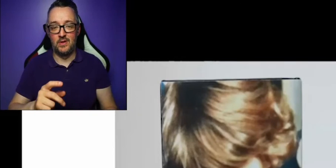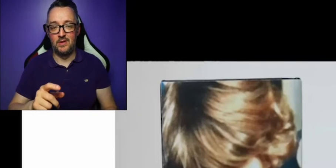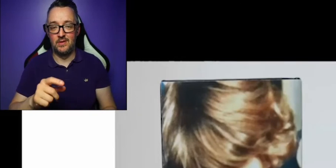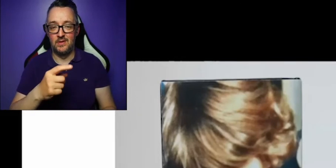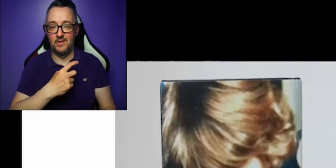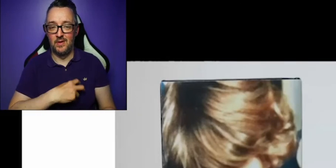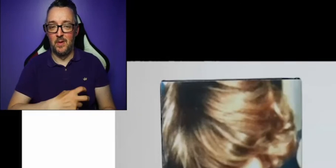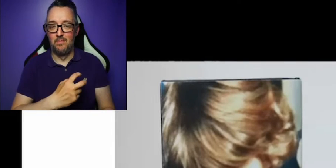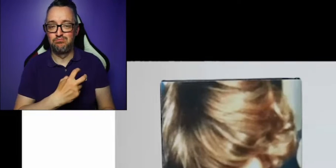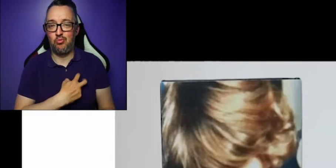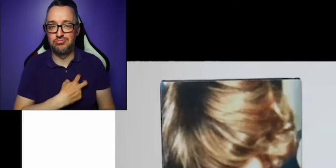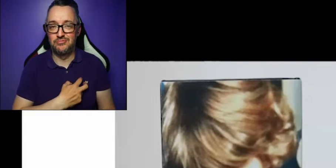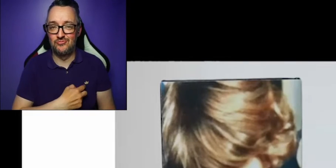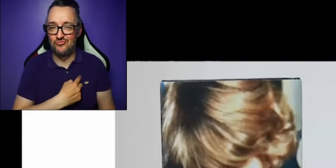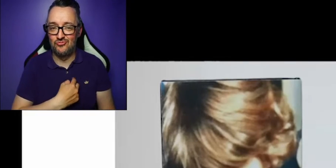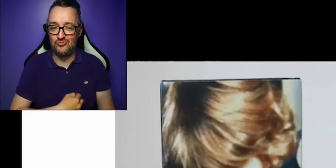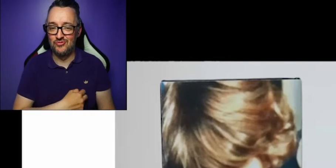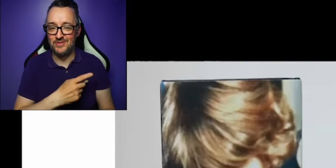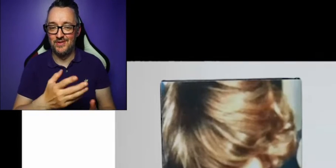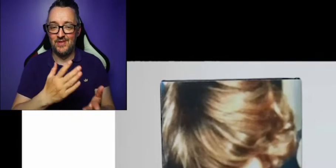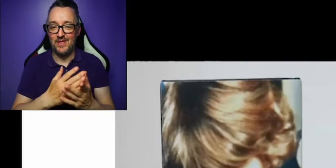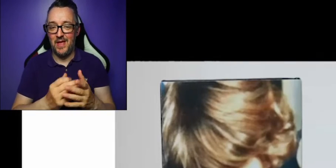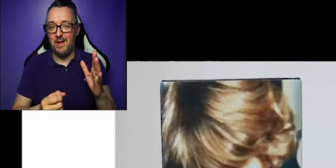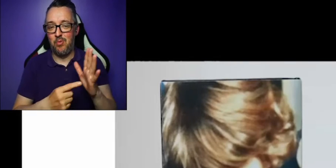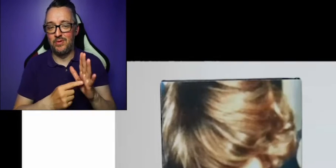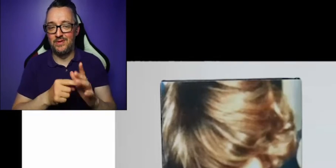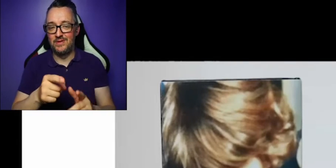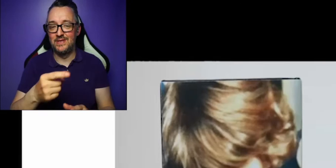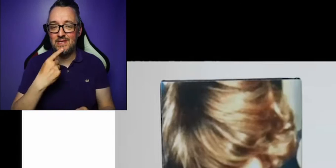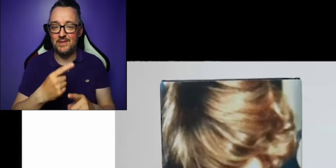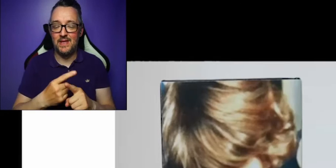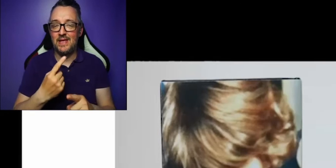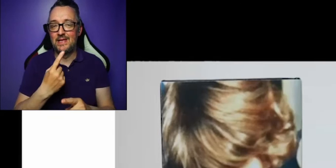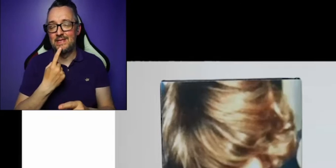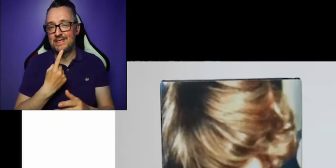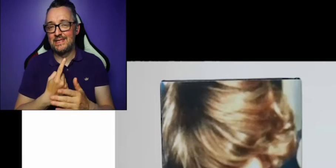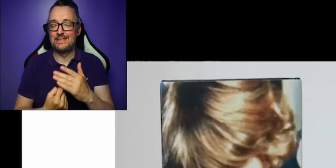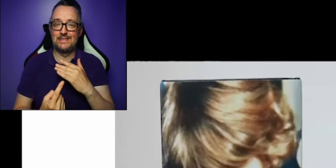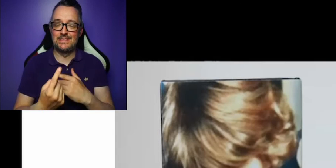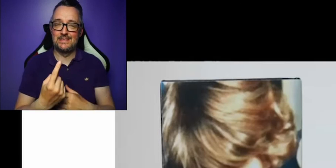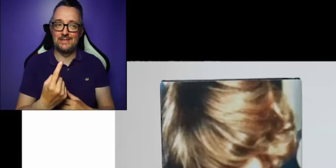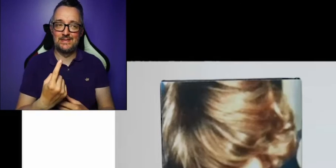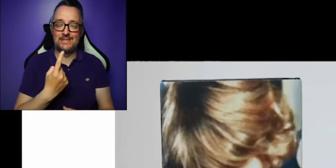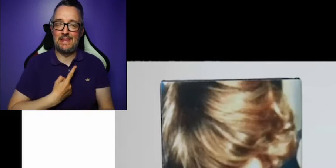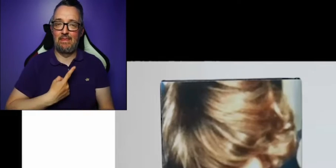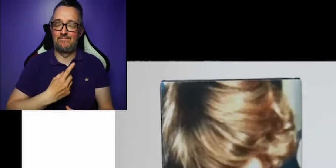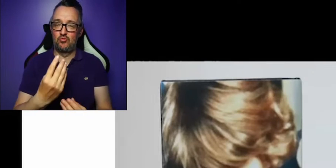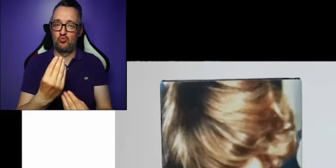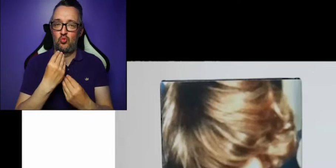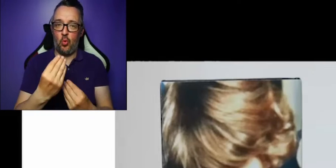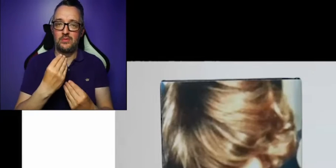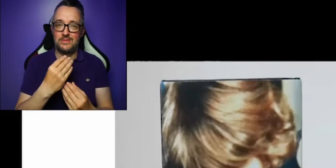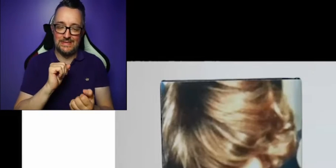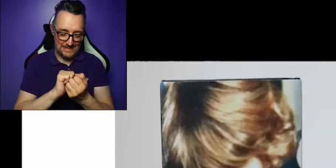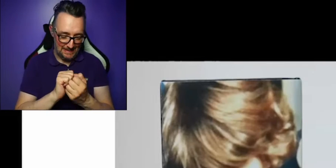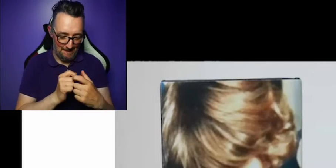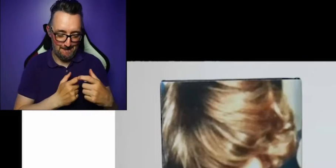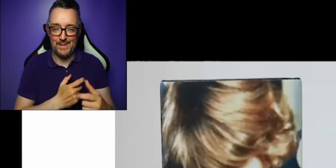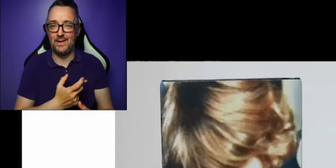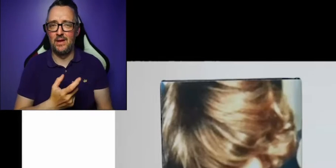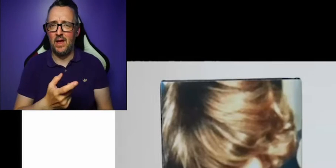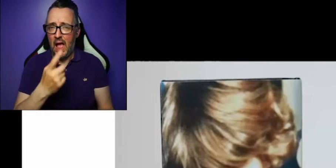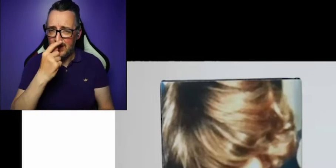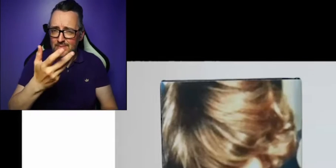the photo seems very important to you, and you call it a self-taught keepsake. And I wondered if you could tell us about the importance of